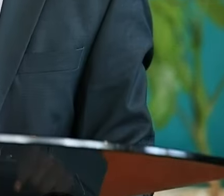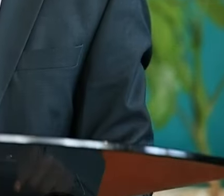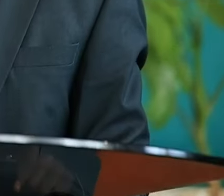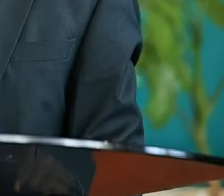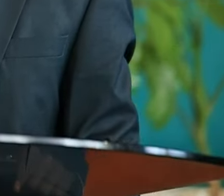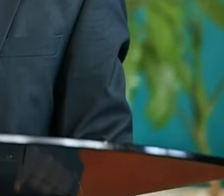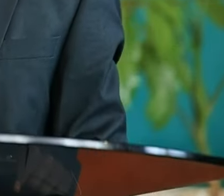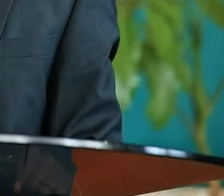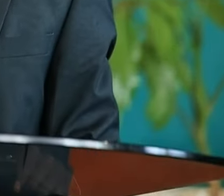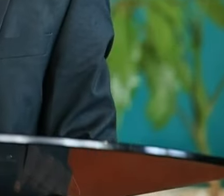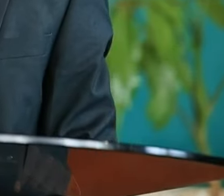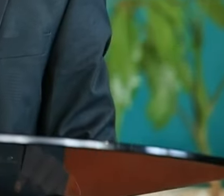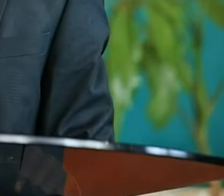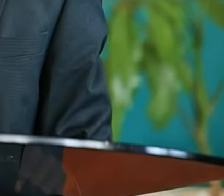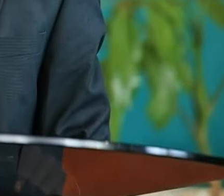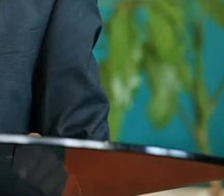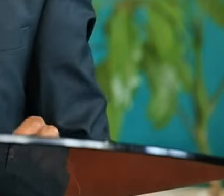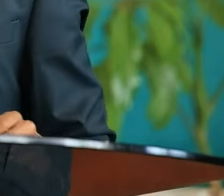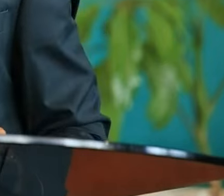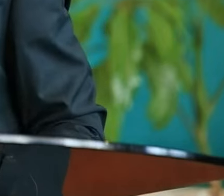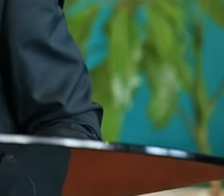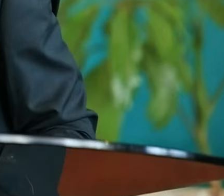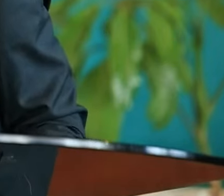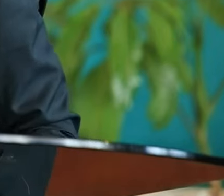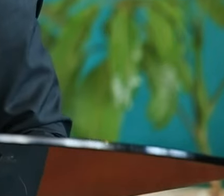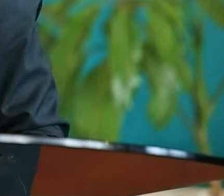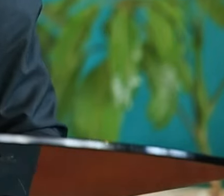poured in our hearts by the